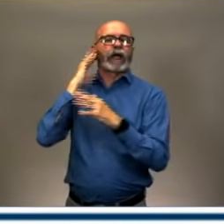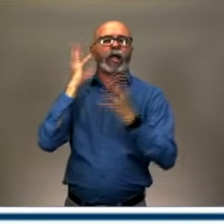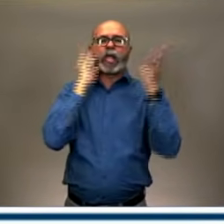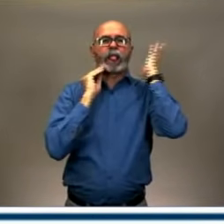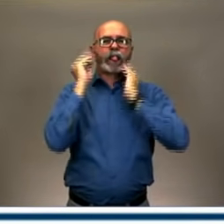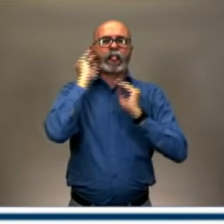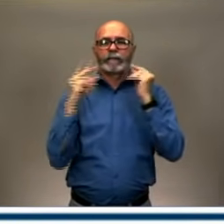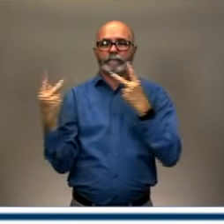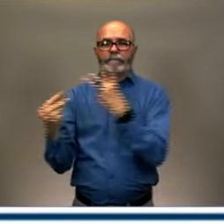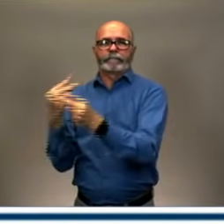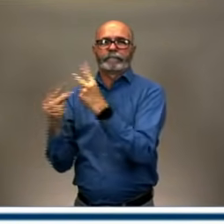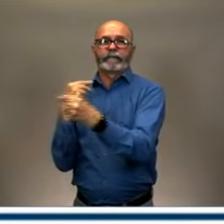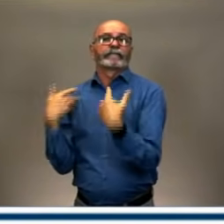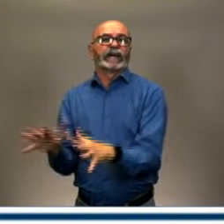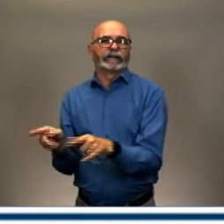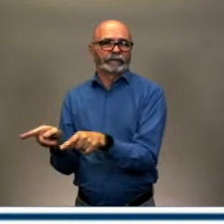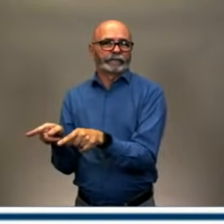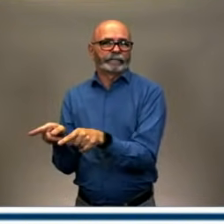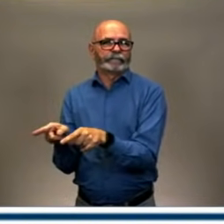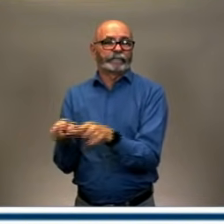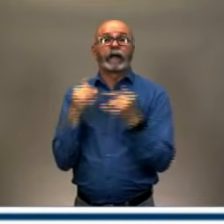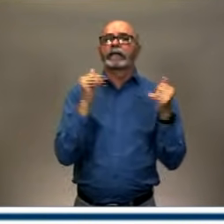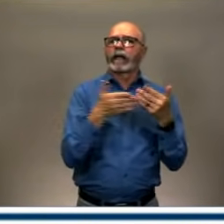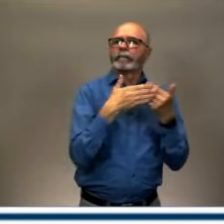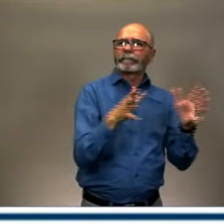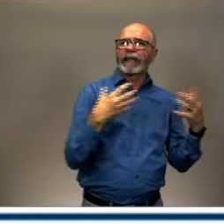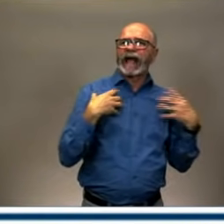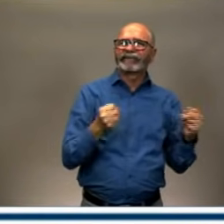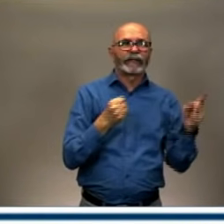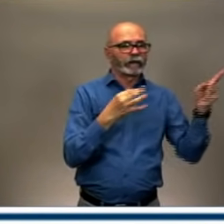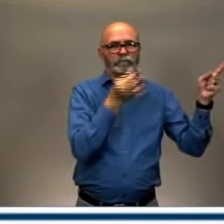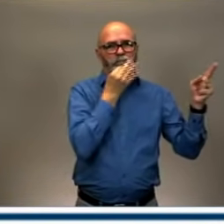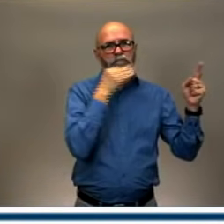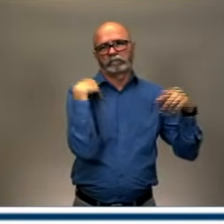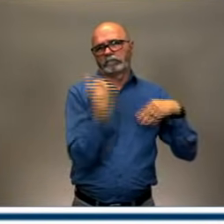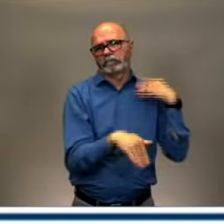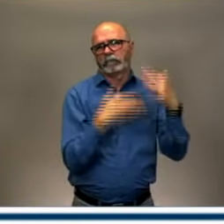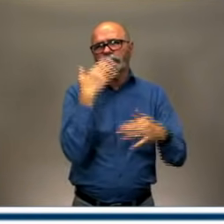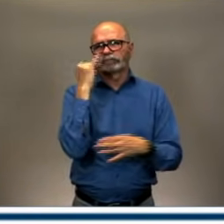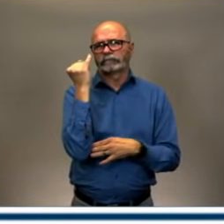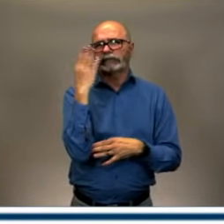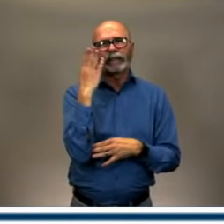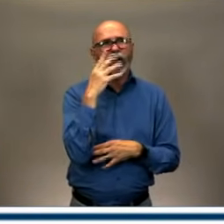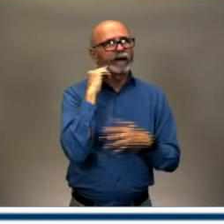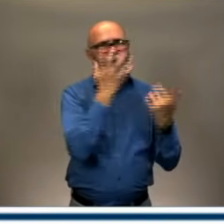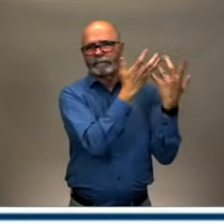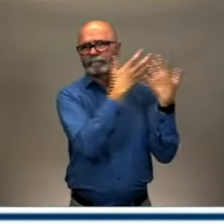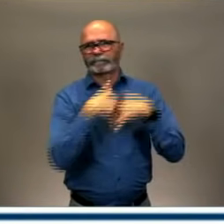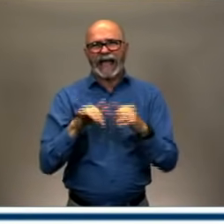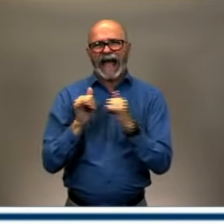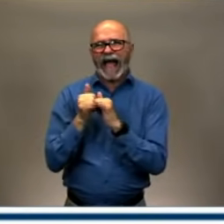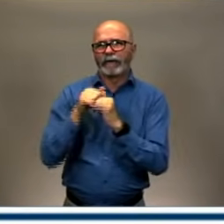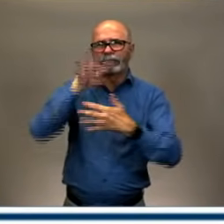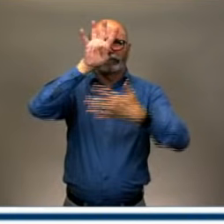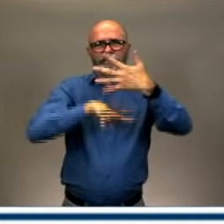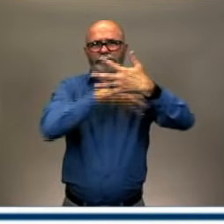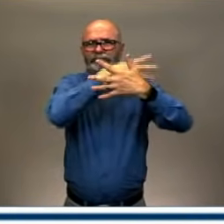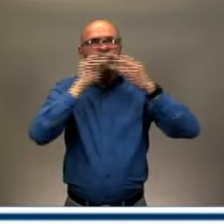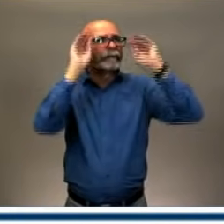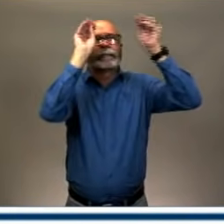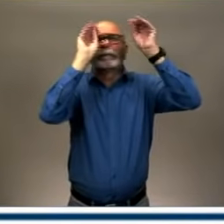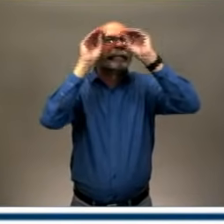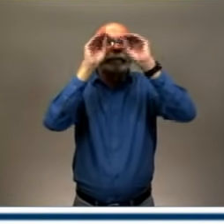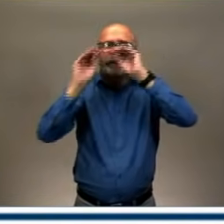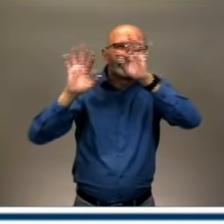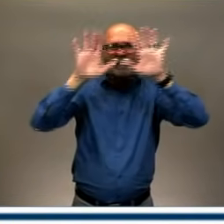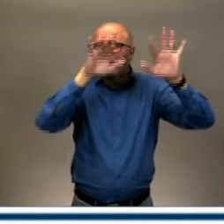health has done a tremendous job of ensuring that we look at diversity of how we deliver this vaccine, but also at the rate we deliver this